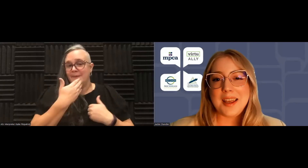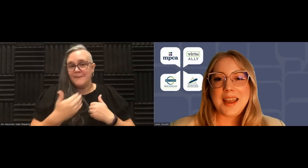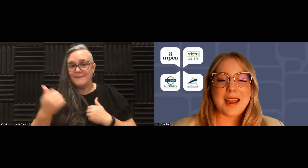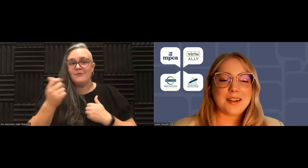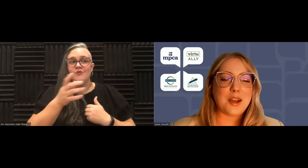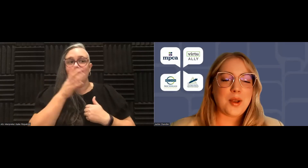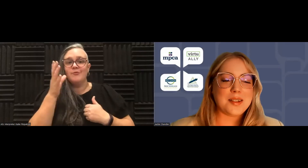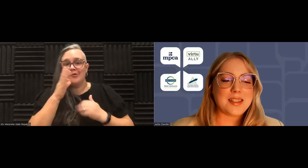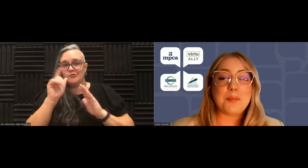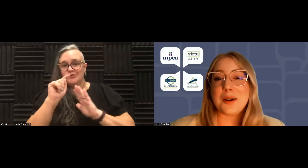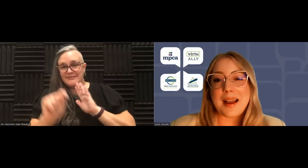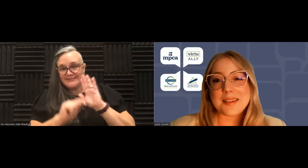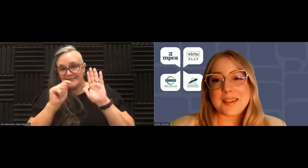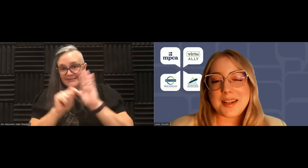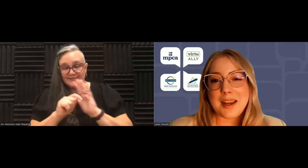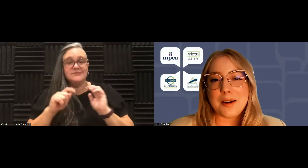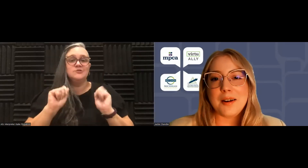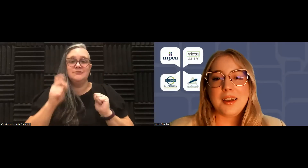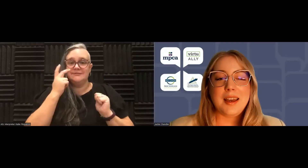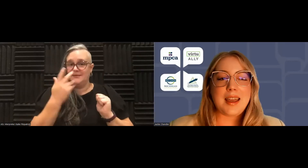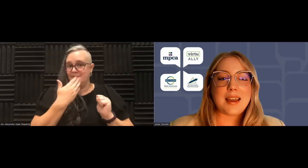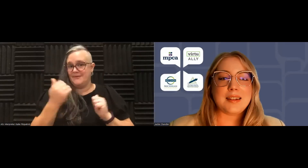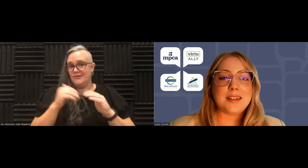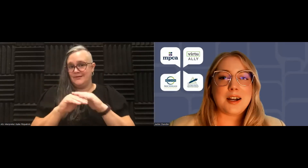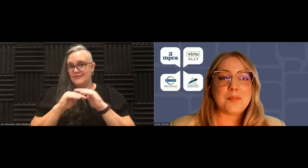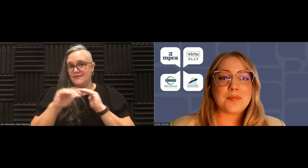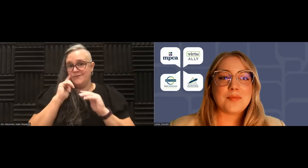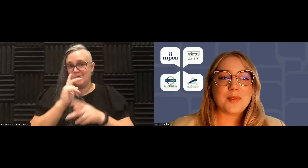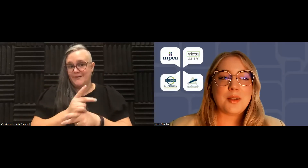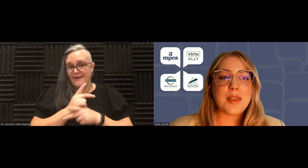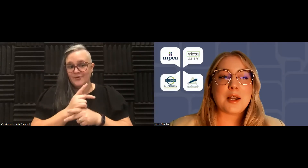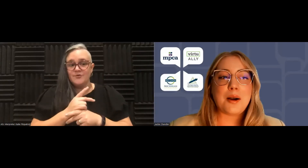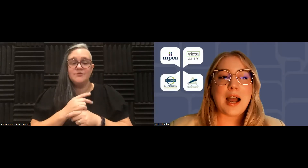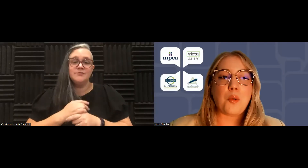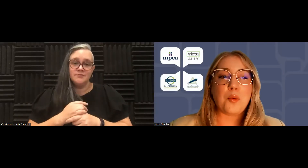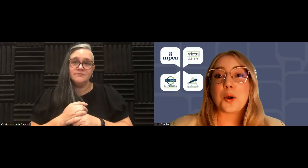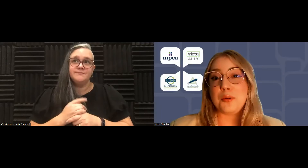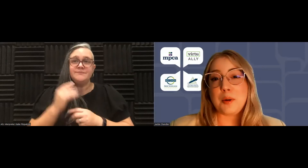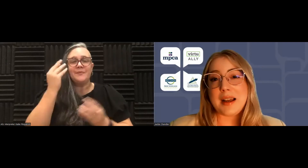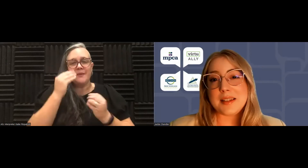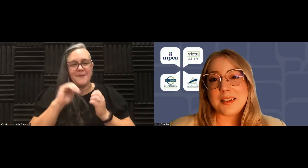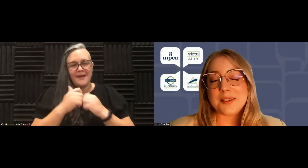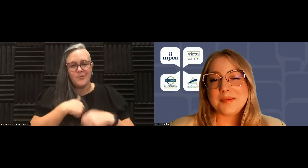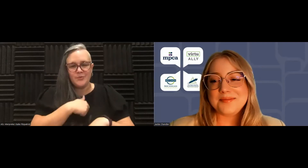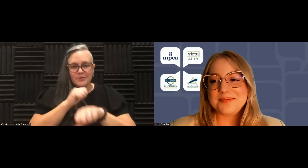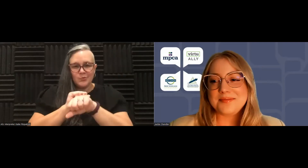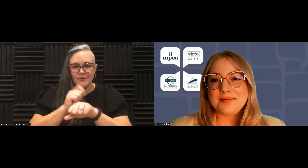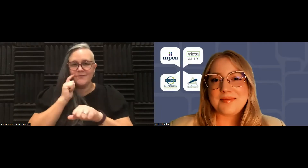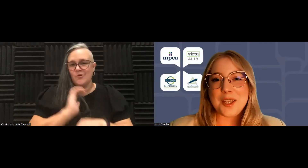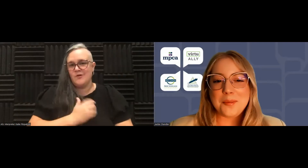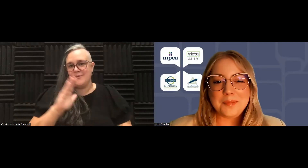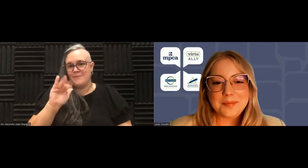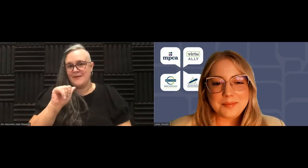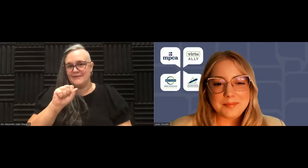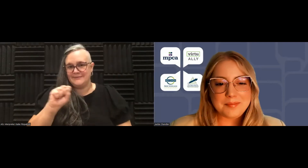seasons and that we could see better access to care and think about how we work through our biases.